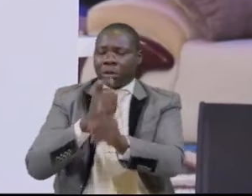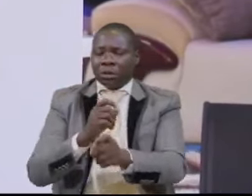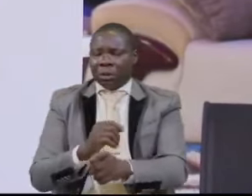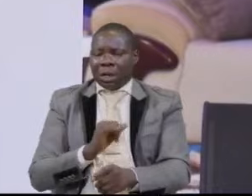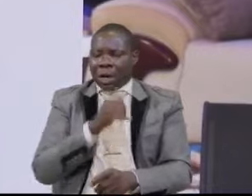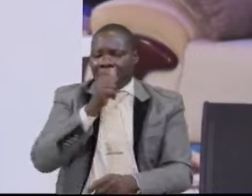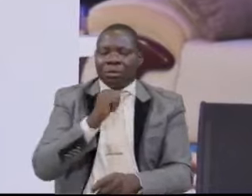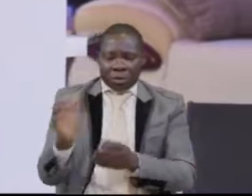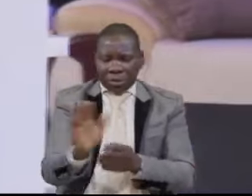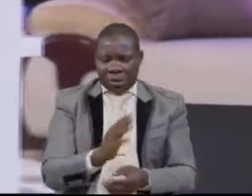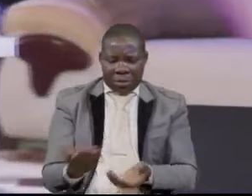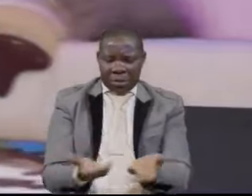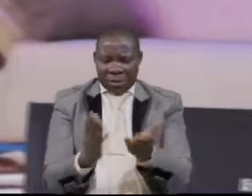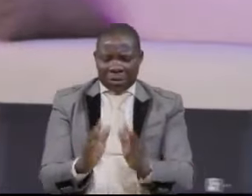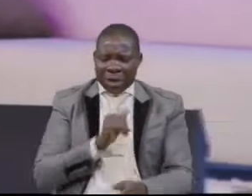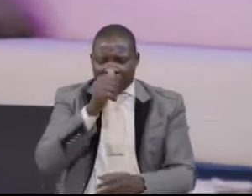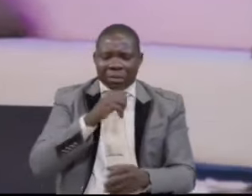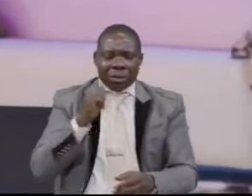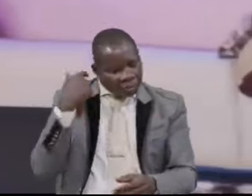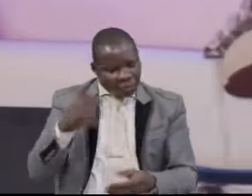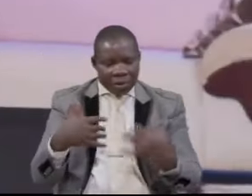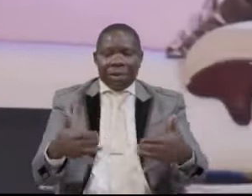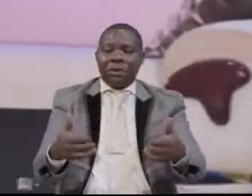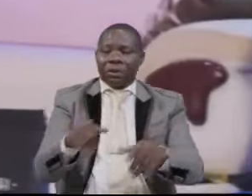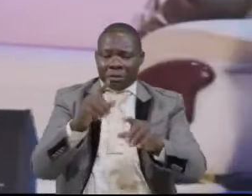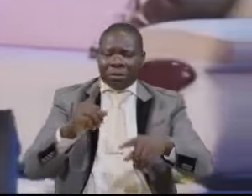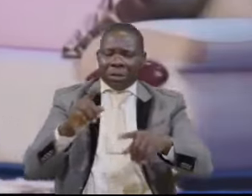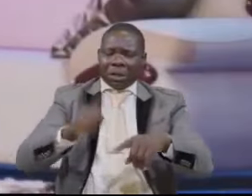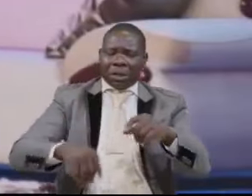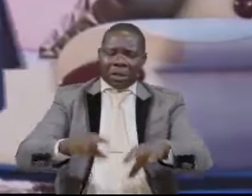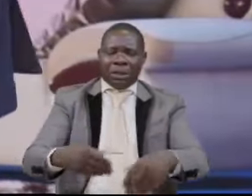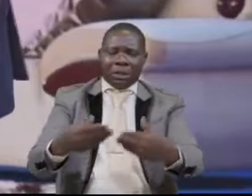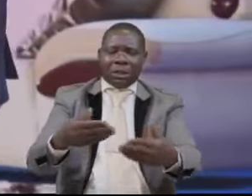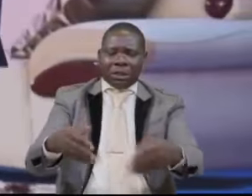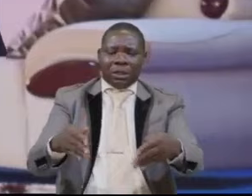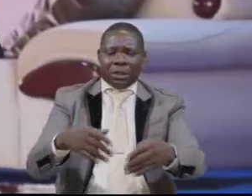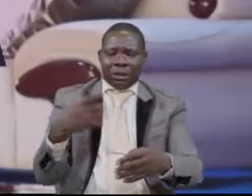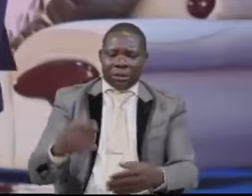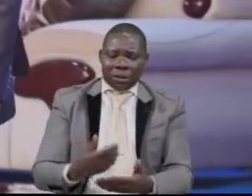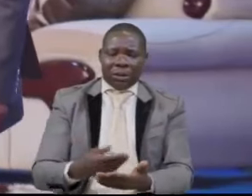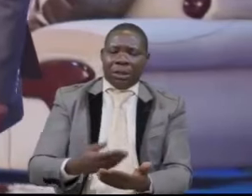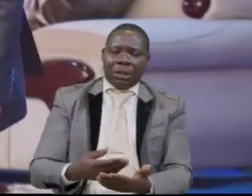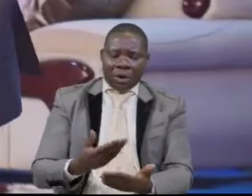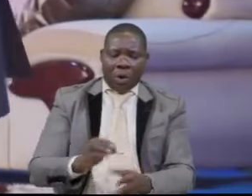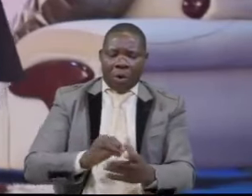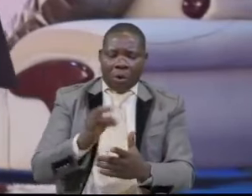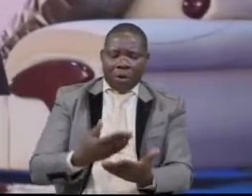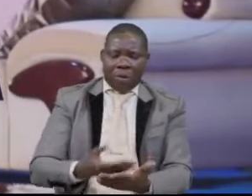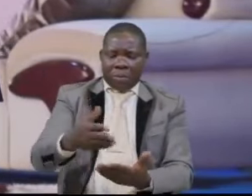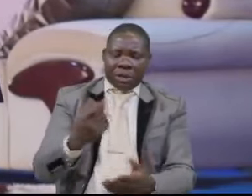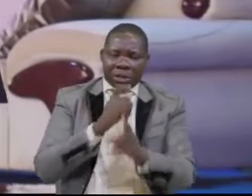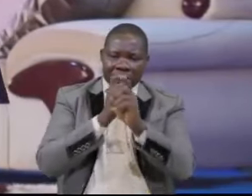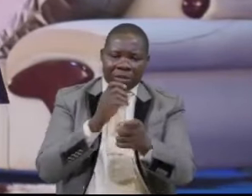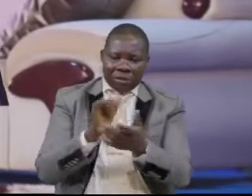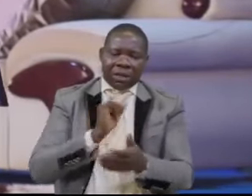sale. And you cannot sell the gifts. You cannot buy the gifts I have. Keep your gifts by yourself.